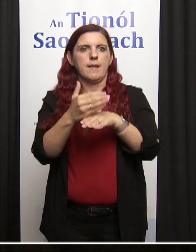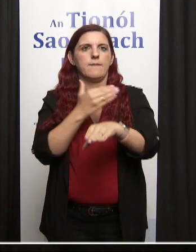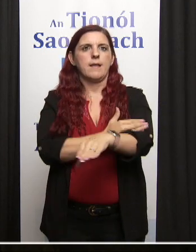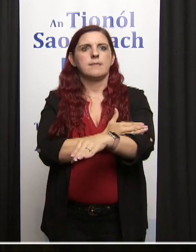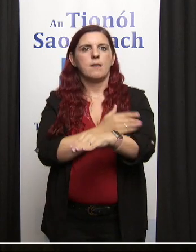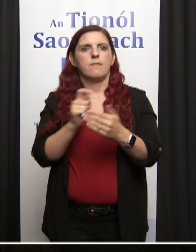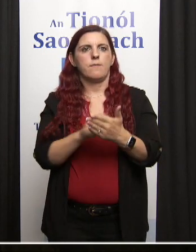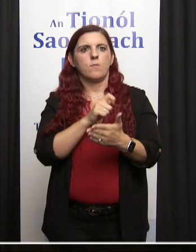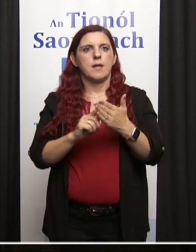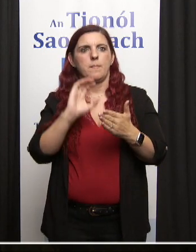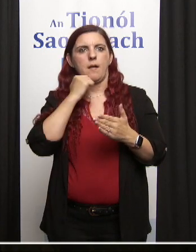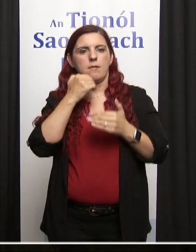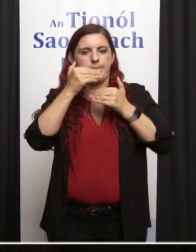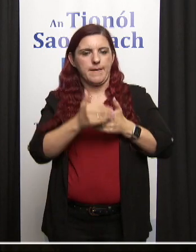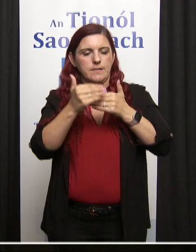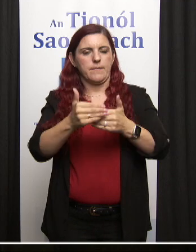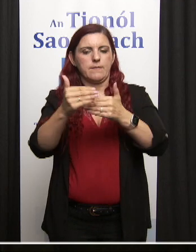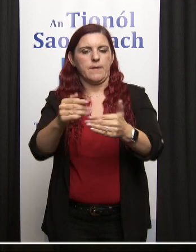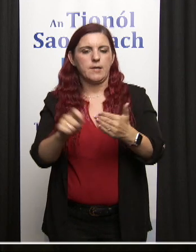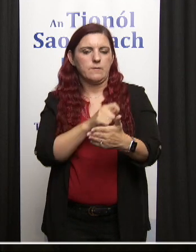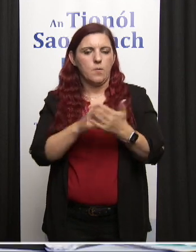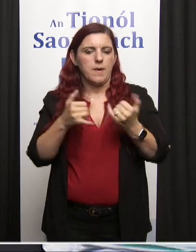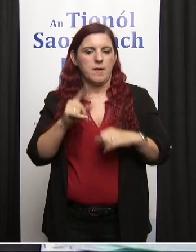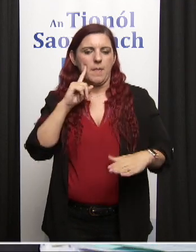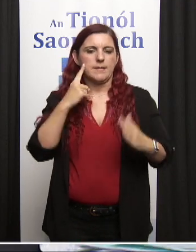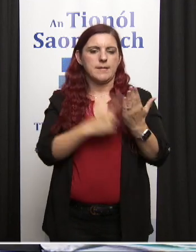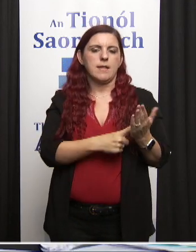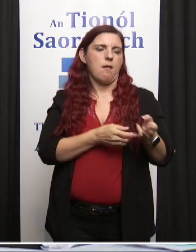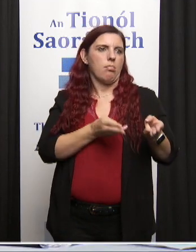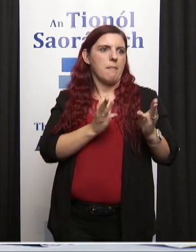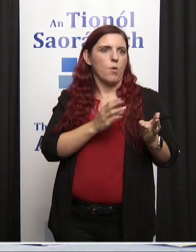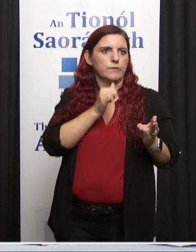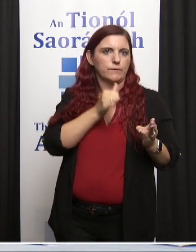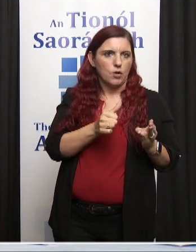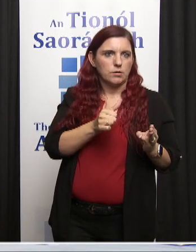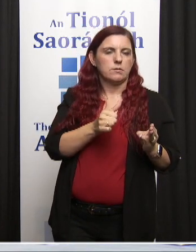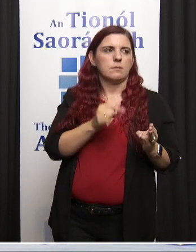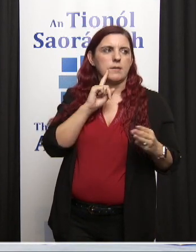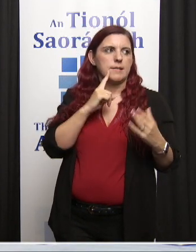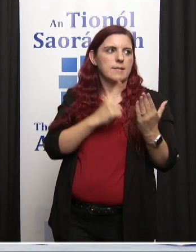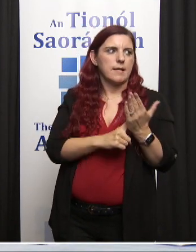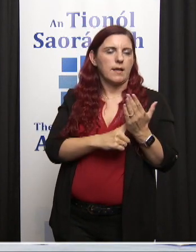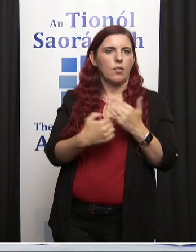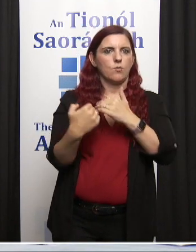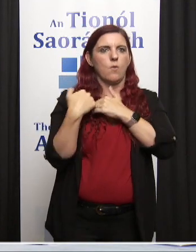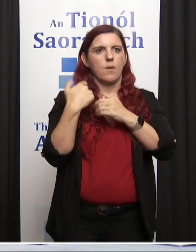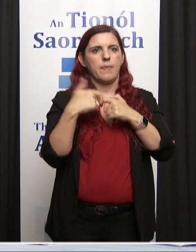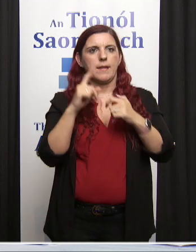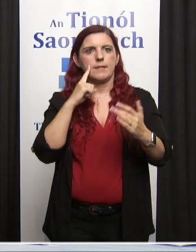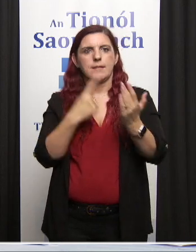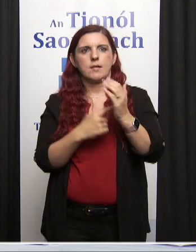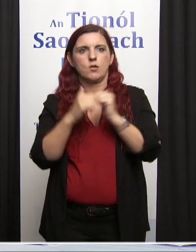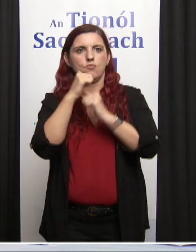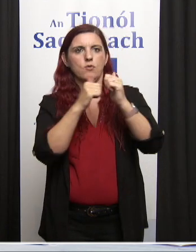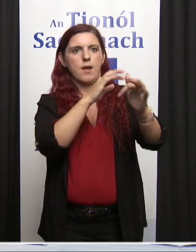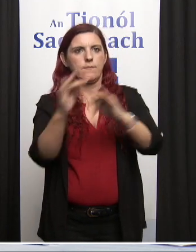voting, perhaps you might like to decide on the powers first, you know, just define the role of the job, and then decide on the structures afterwards.